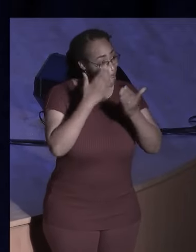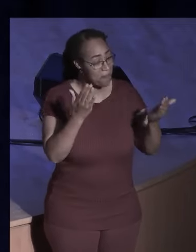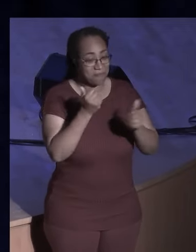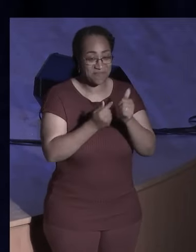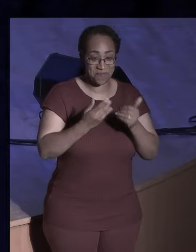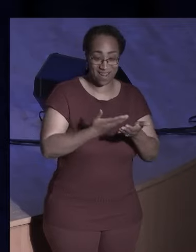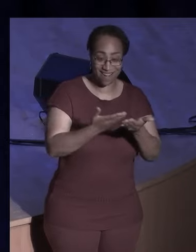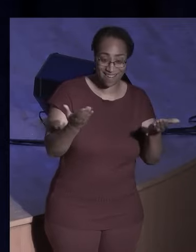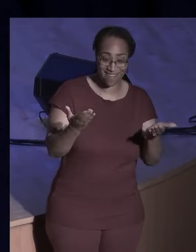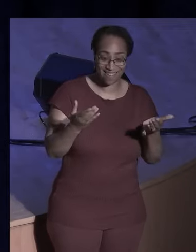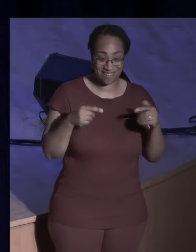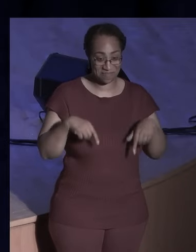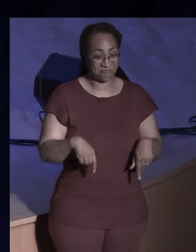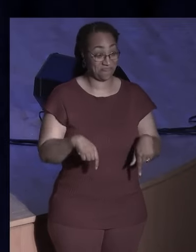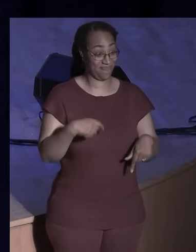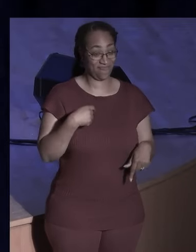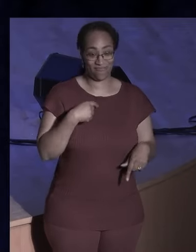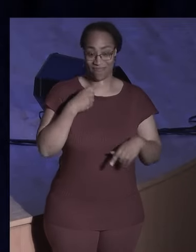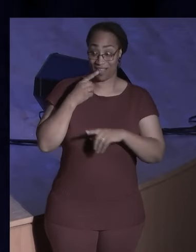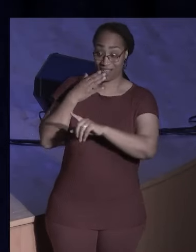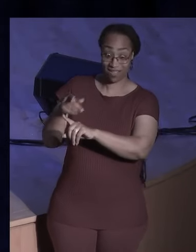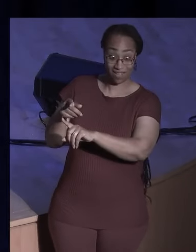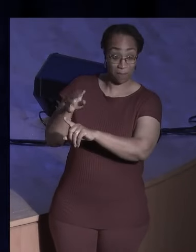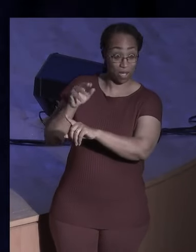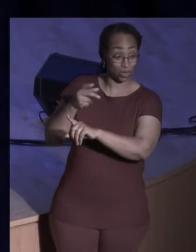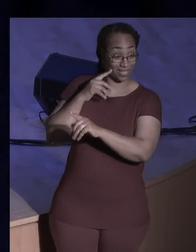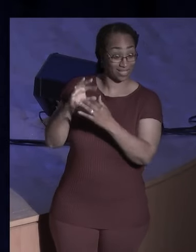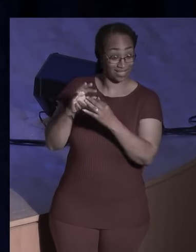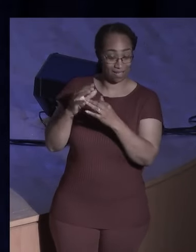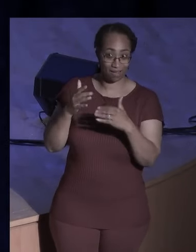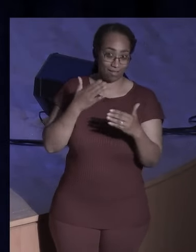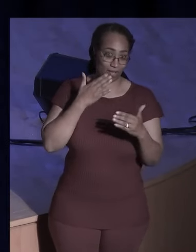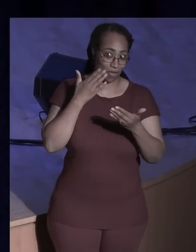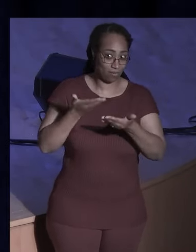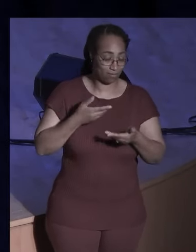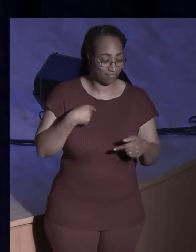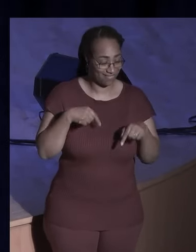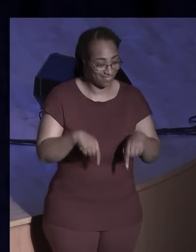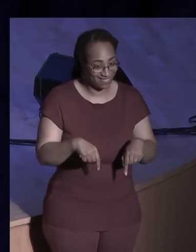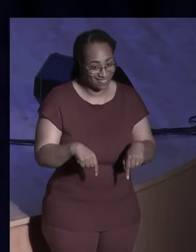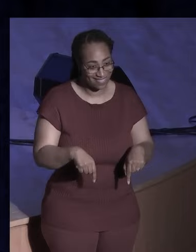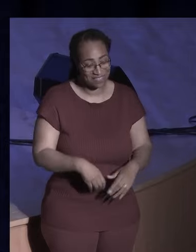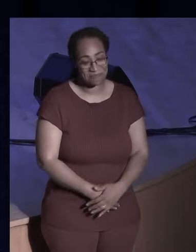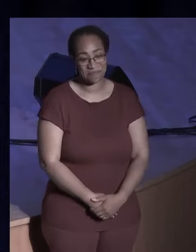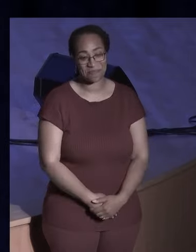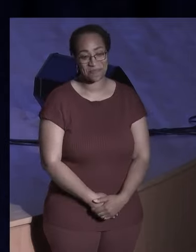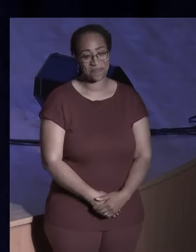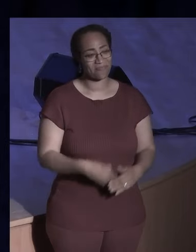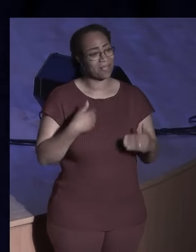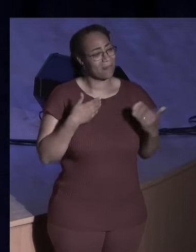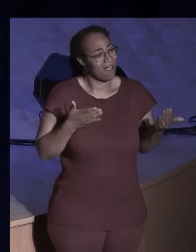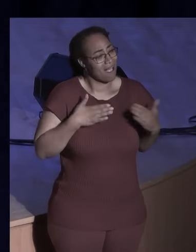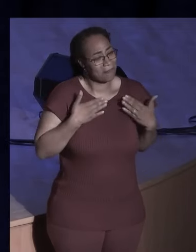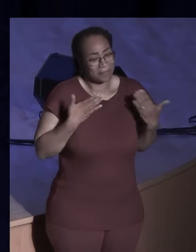very kind introduction. I'm also so proud to be here with my Pueblo sister, Cynthia Chavez Lamar. It's